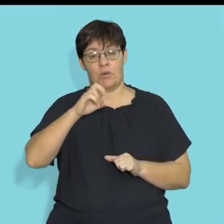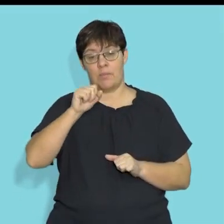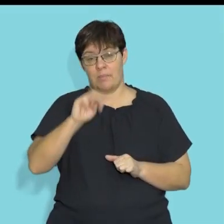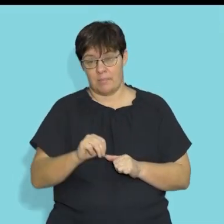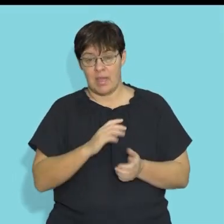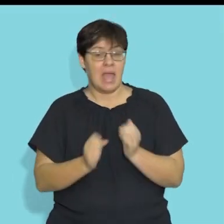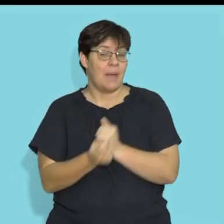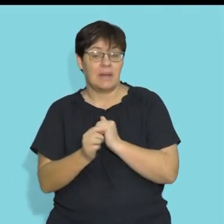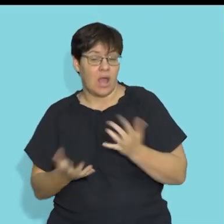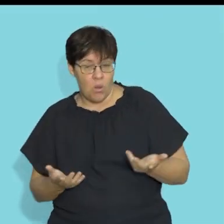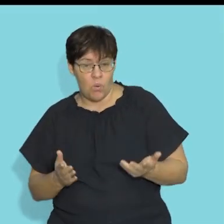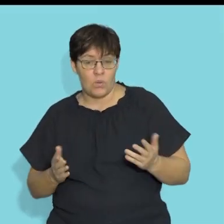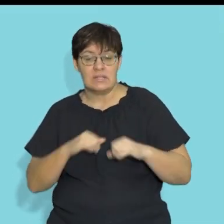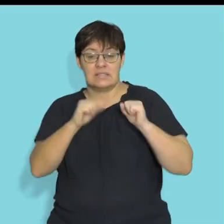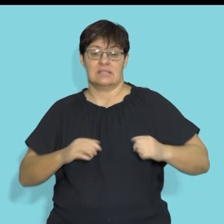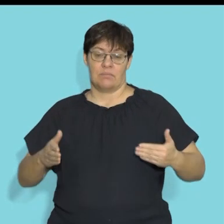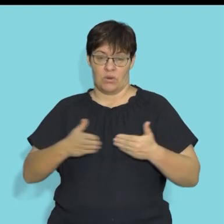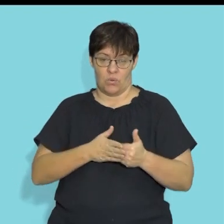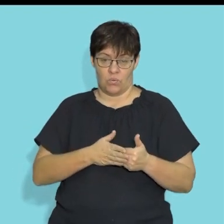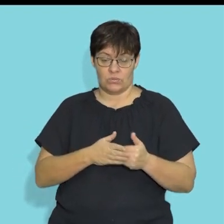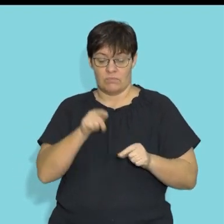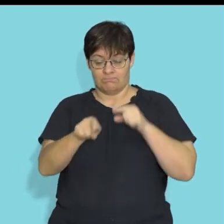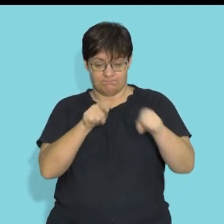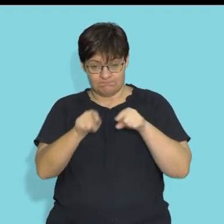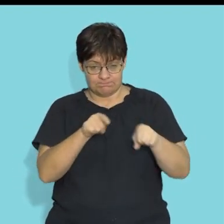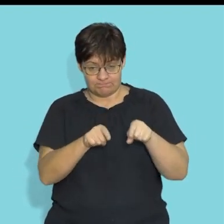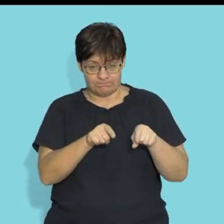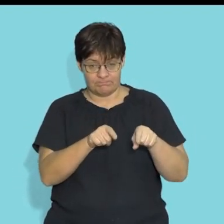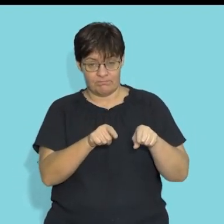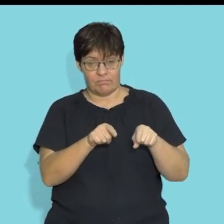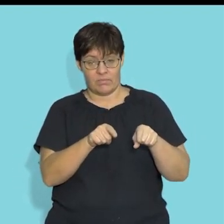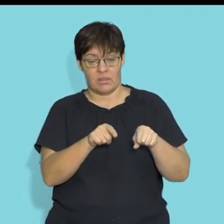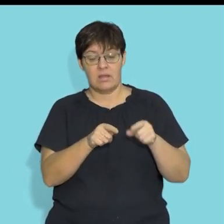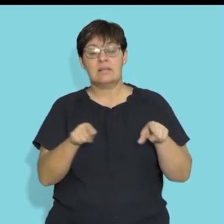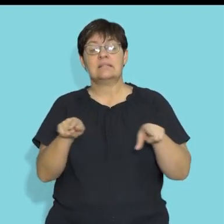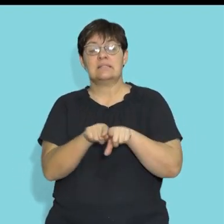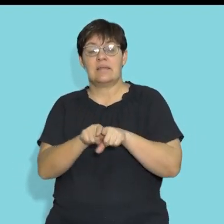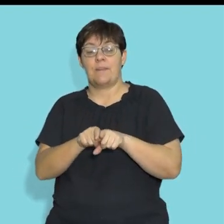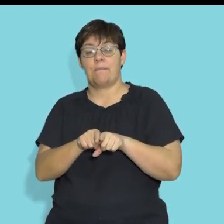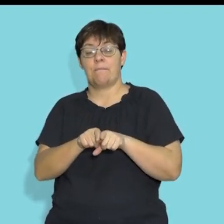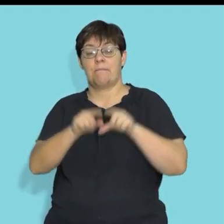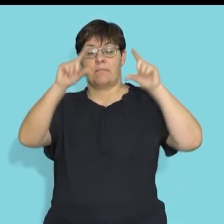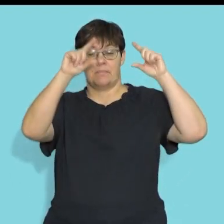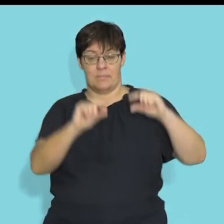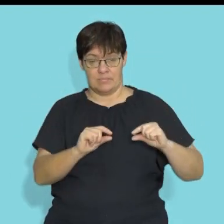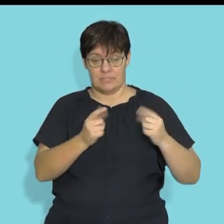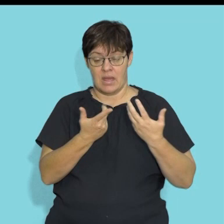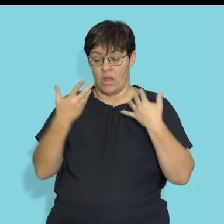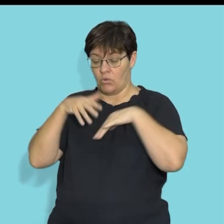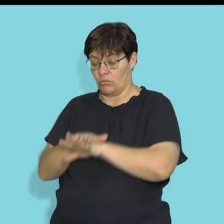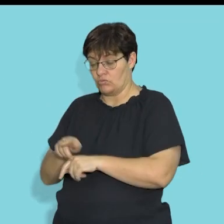only happen in a closed system where the two reactions are at the same rate and the